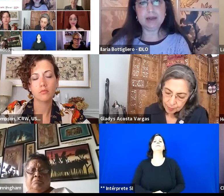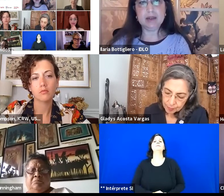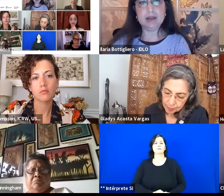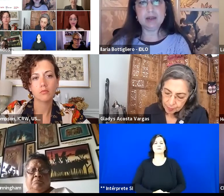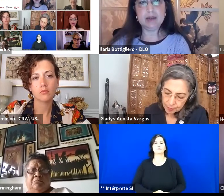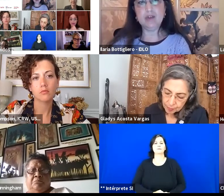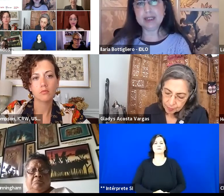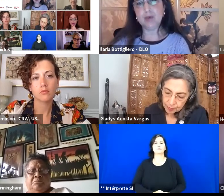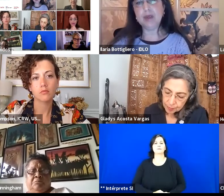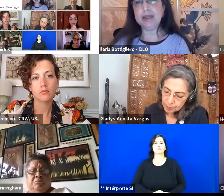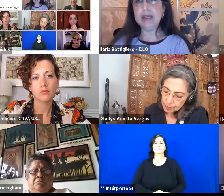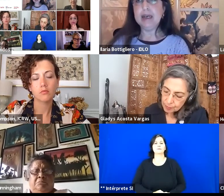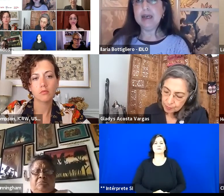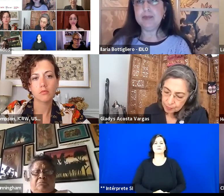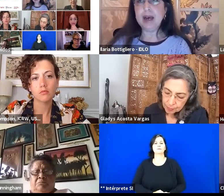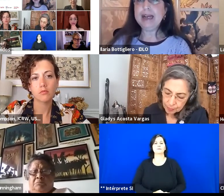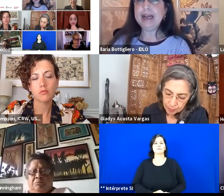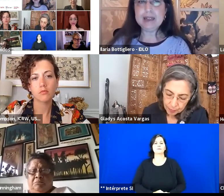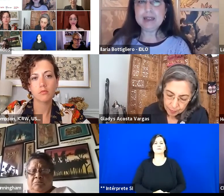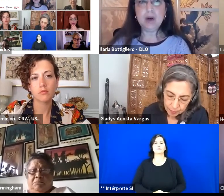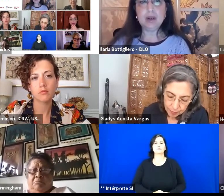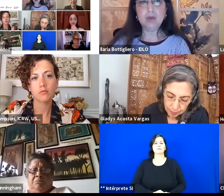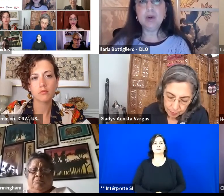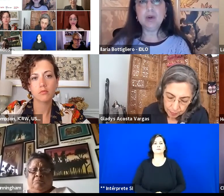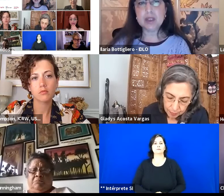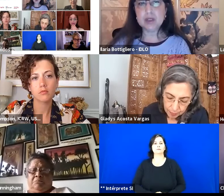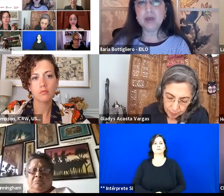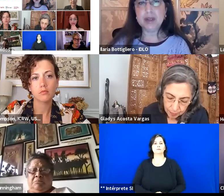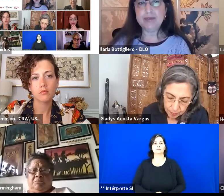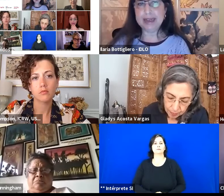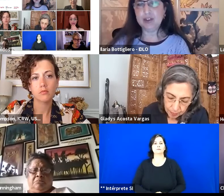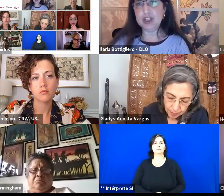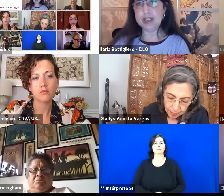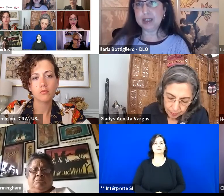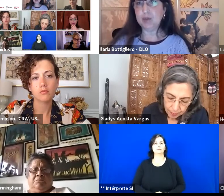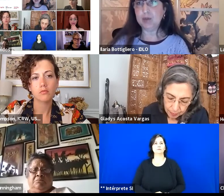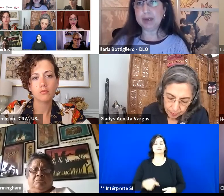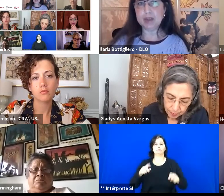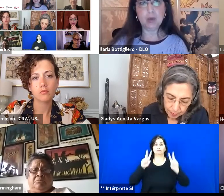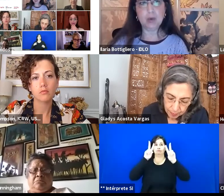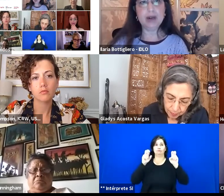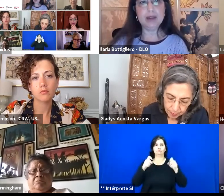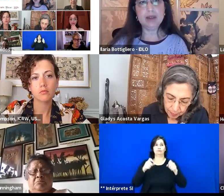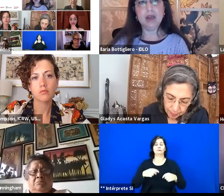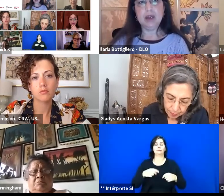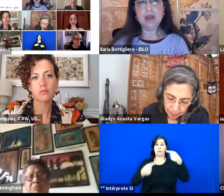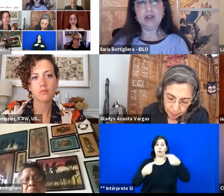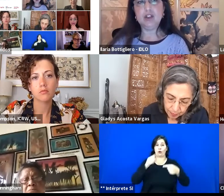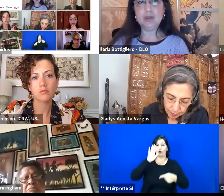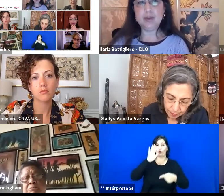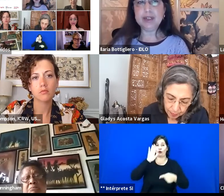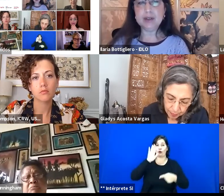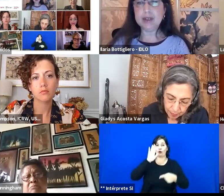and others on justice for women, highlighting what works to advance justice for women. So what are